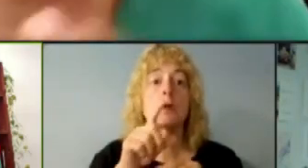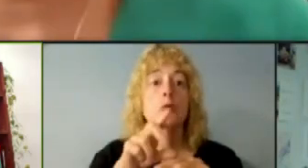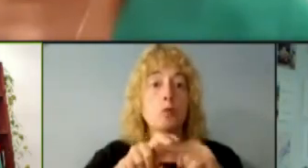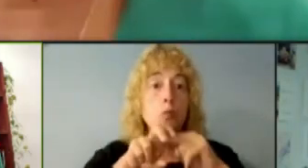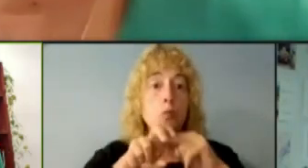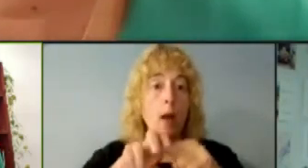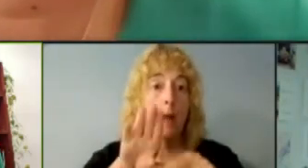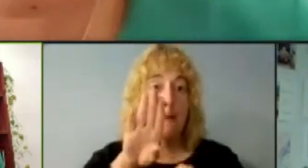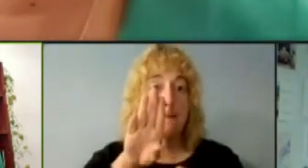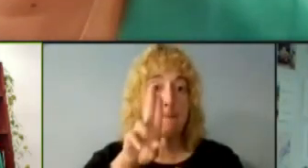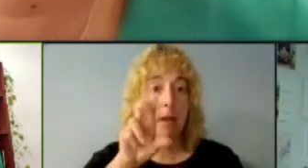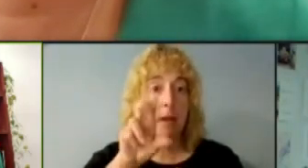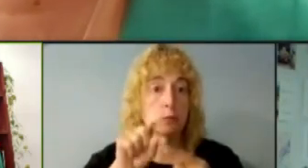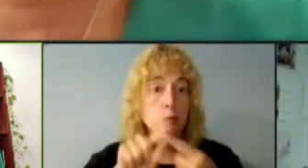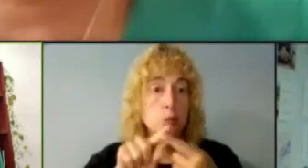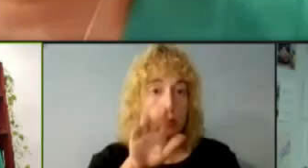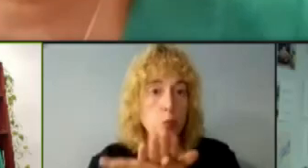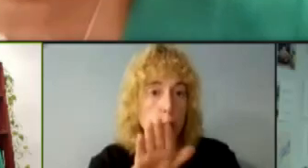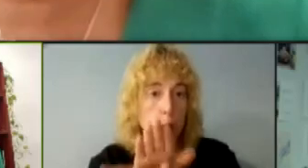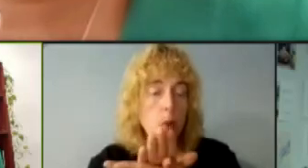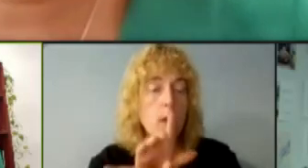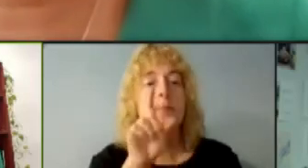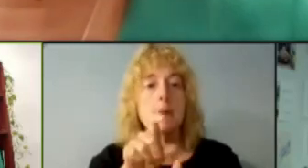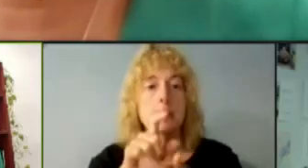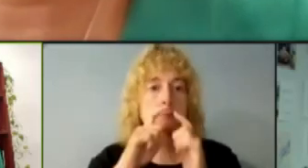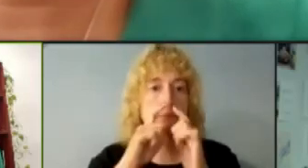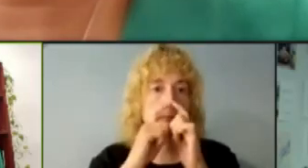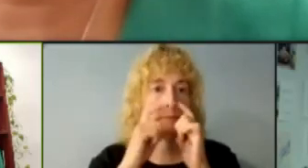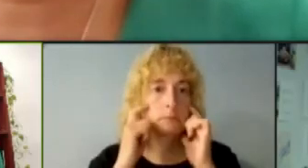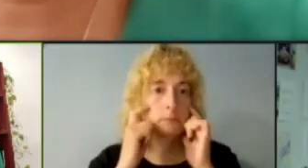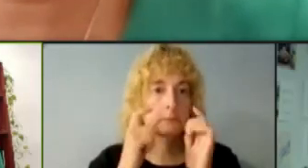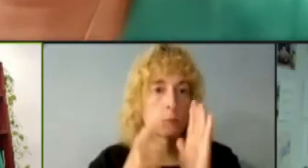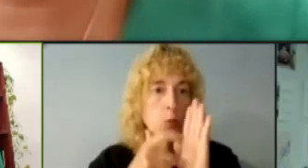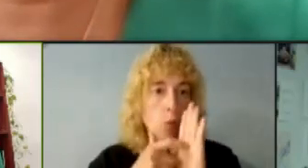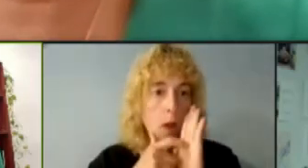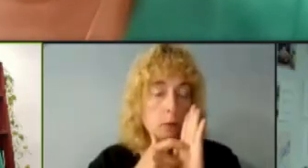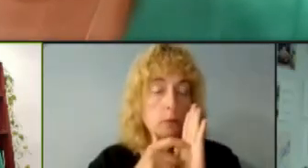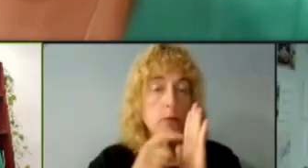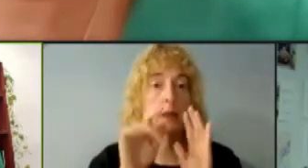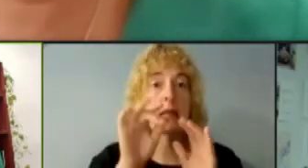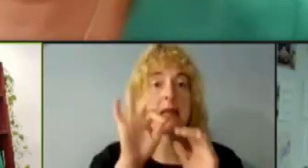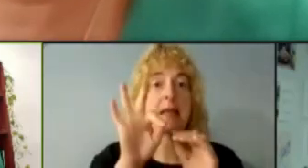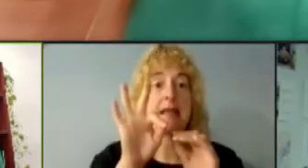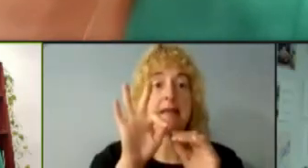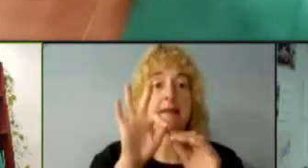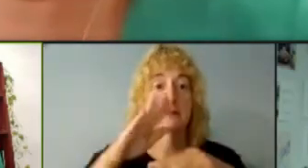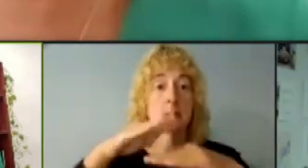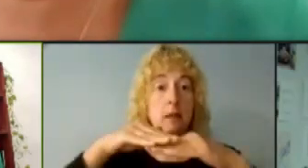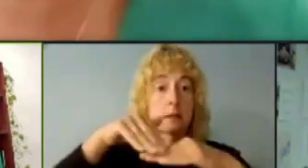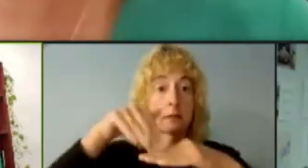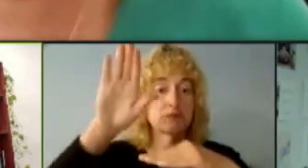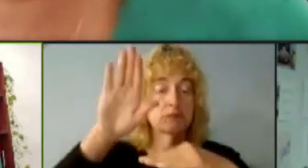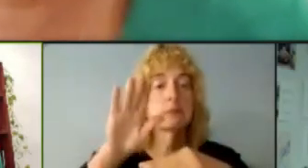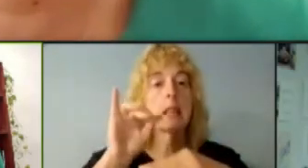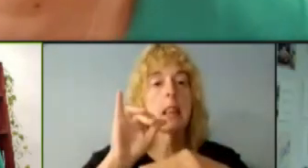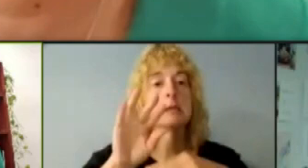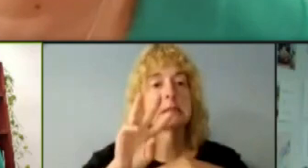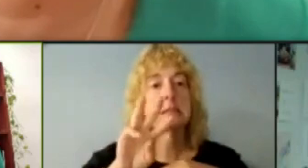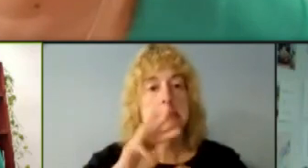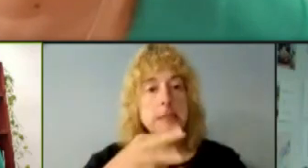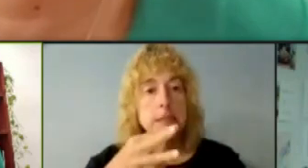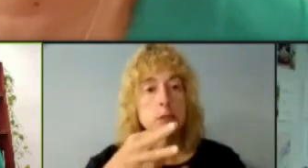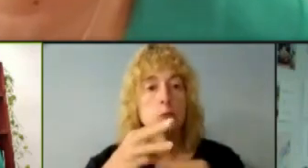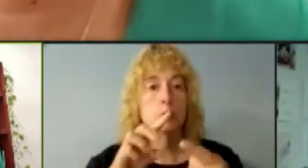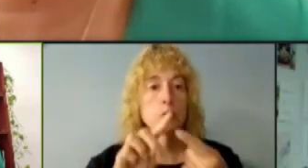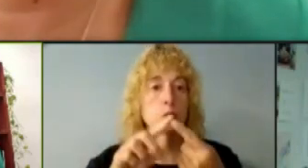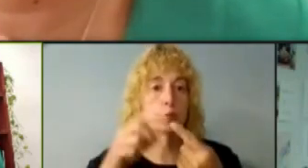mask. So that's really important. If you are above K5, so between 6th grade through 12th grade, you are required to wear